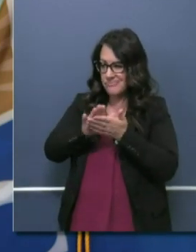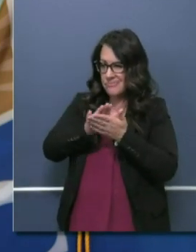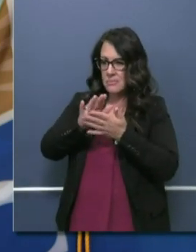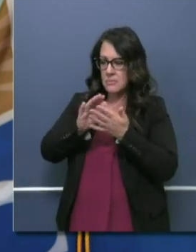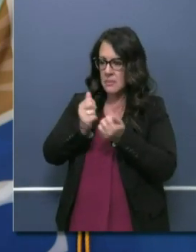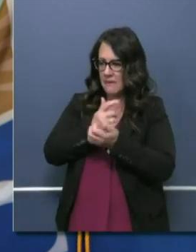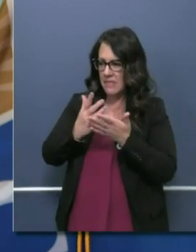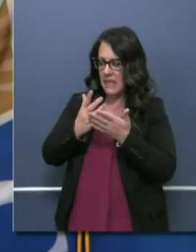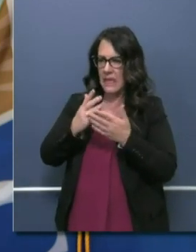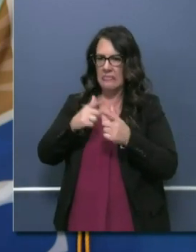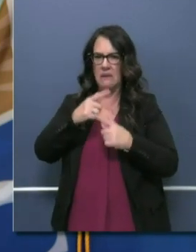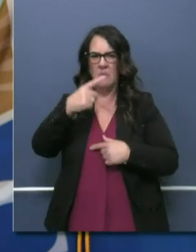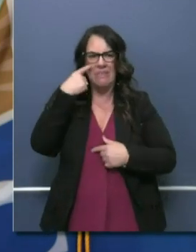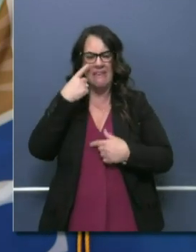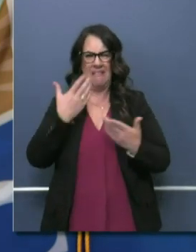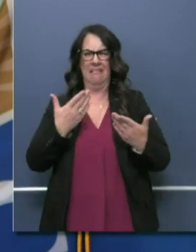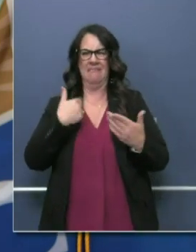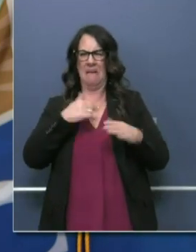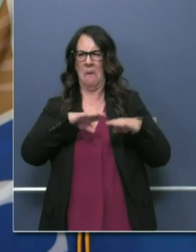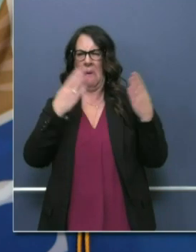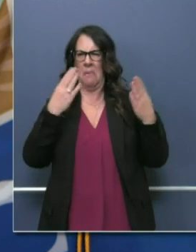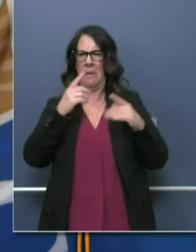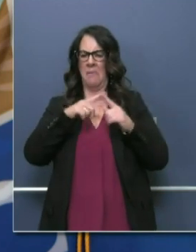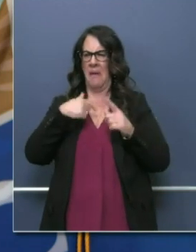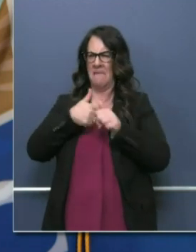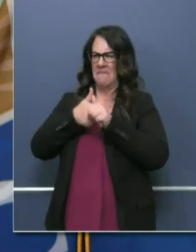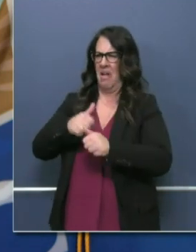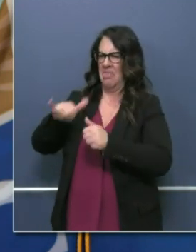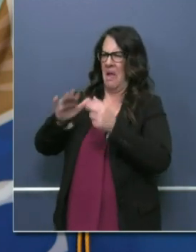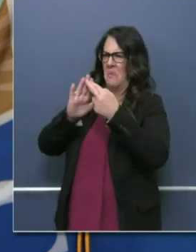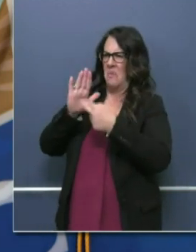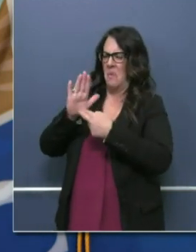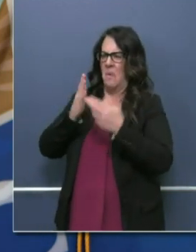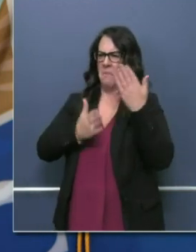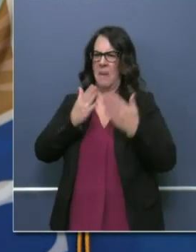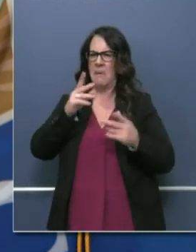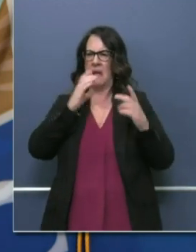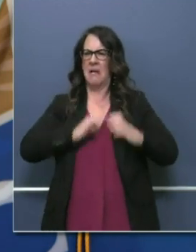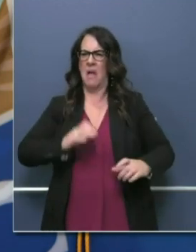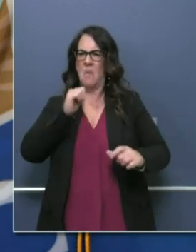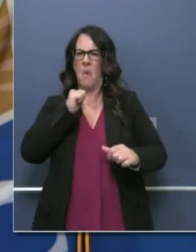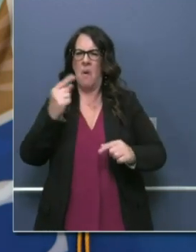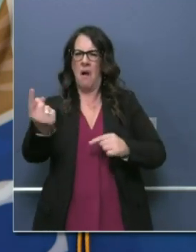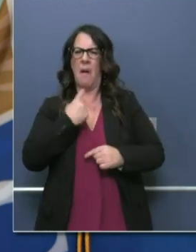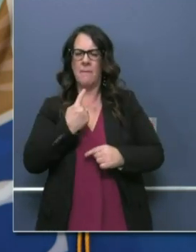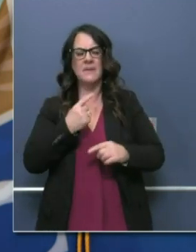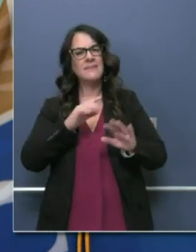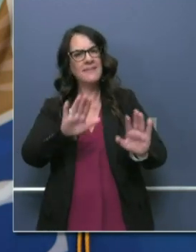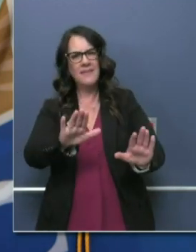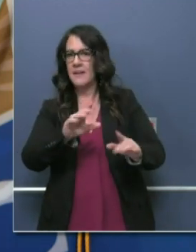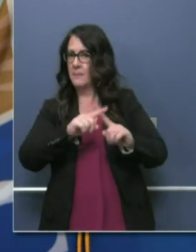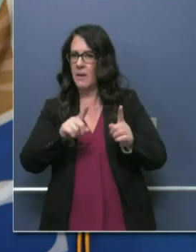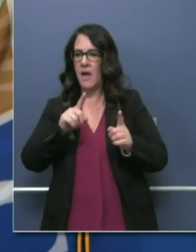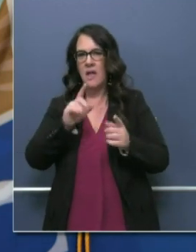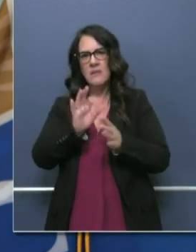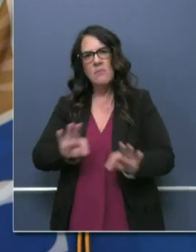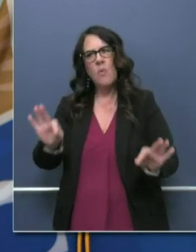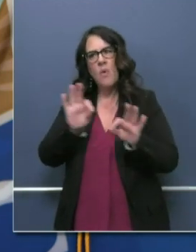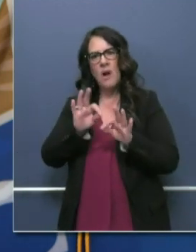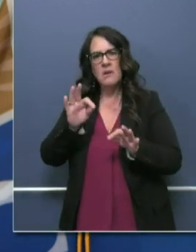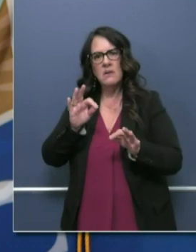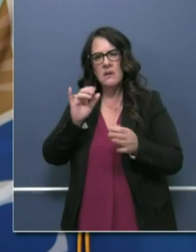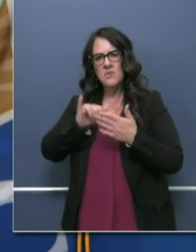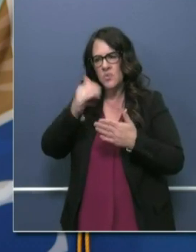obviously, there's so many constraints, and we're not naive about that. And that's why we want to continue to, based on the health data, make